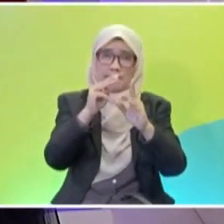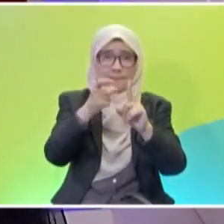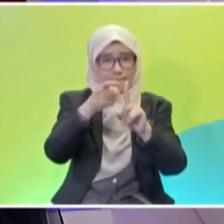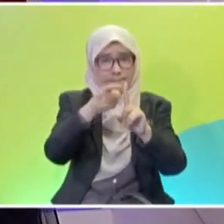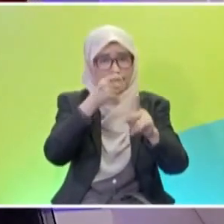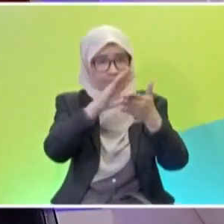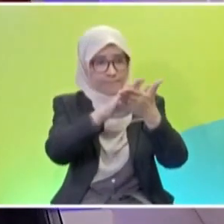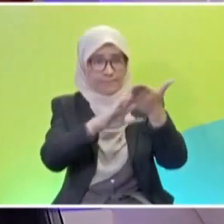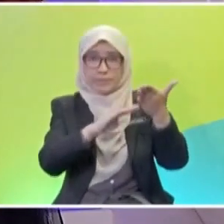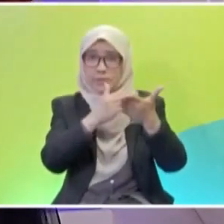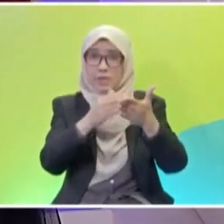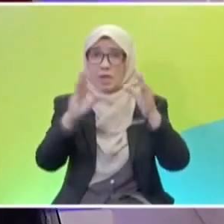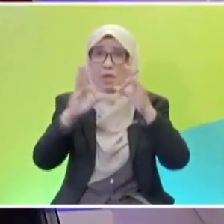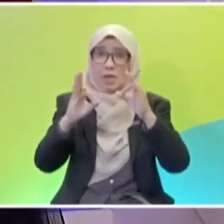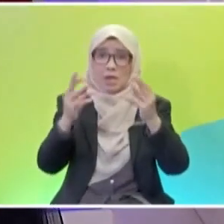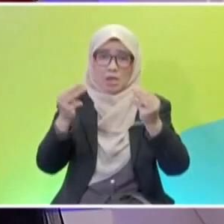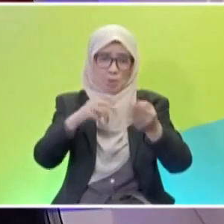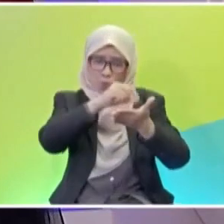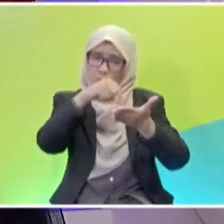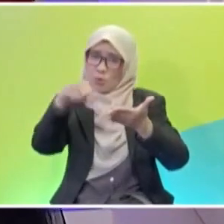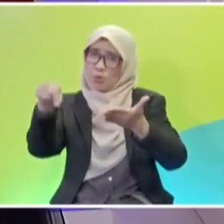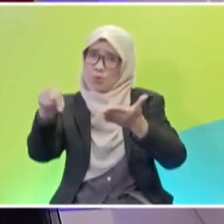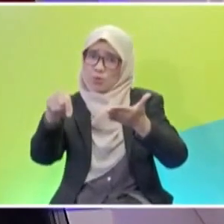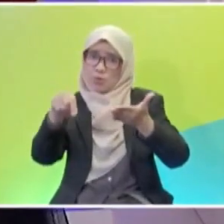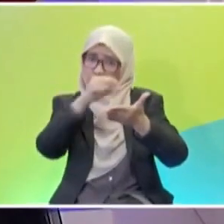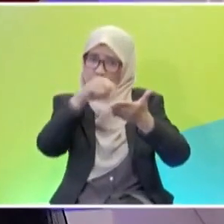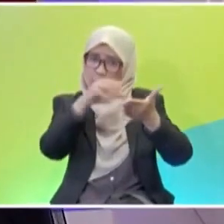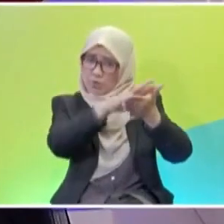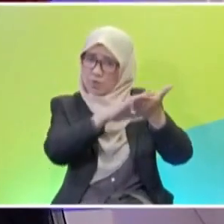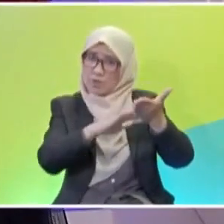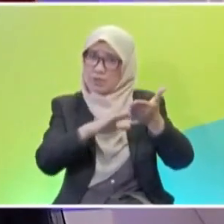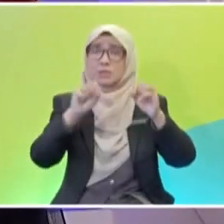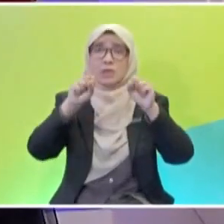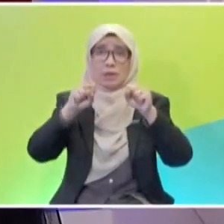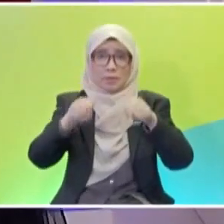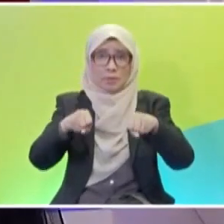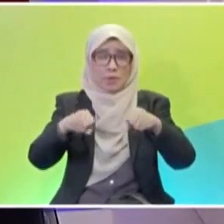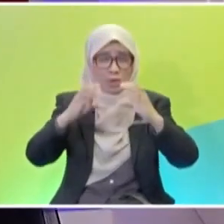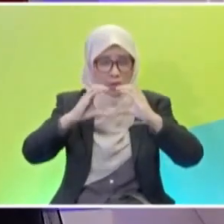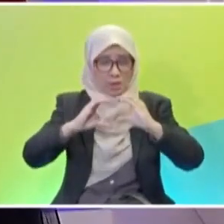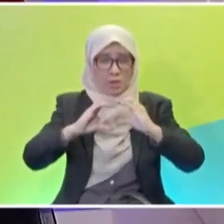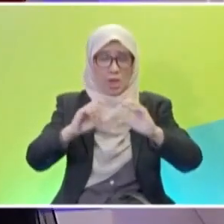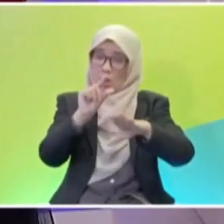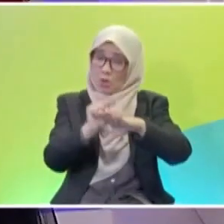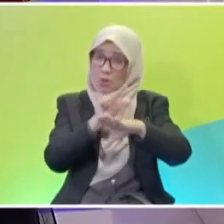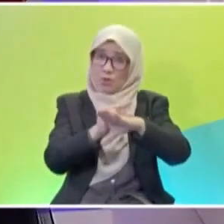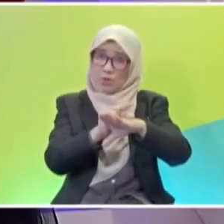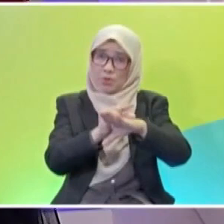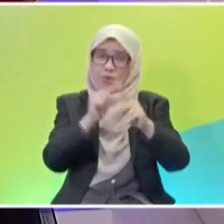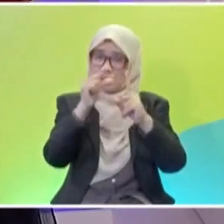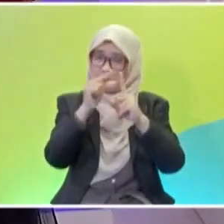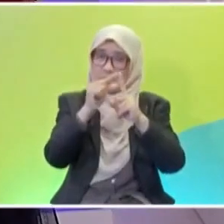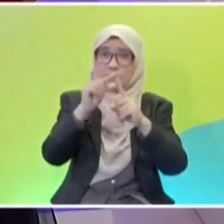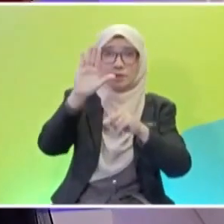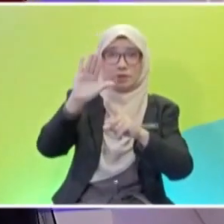so. All right. So again, to figure out the meaning without using a dictionary, you try and guess based on the